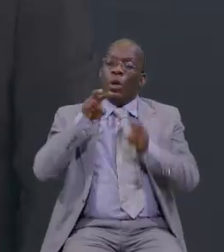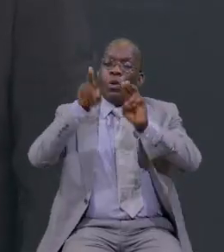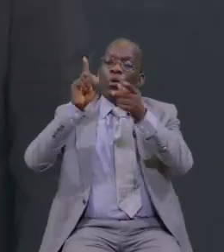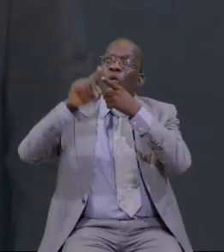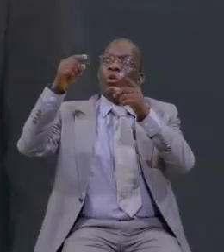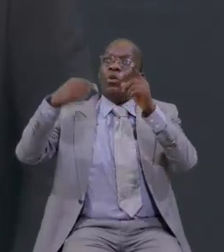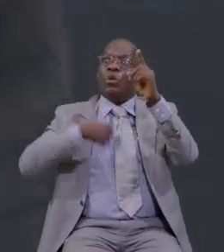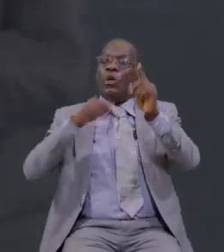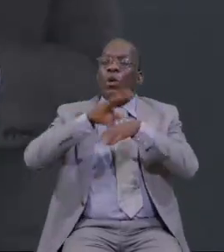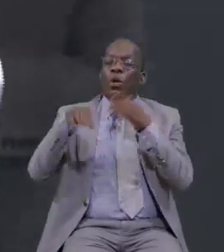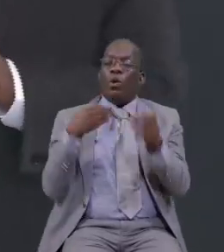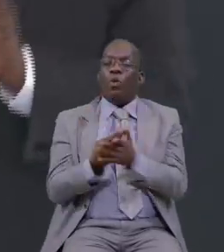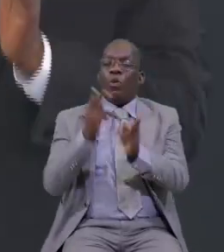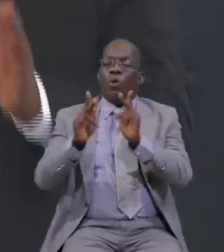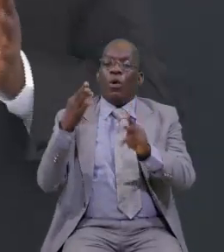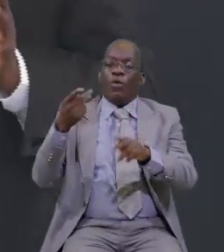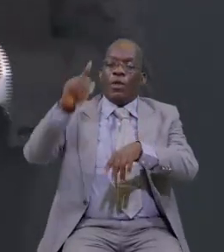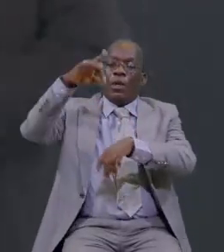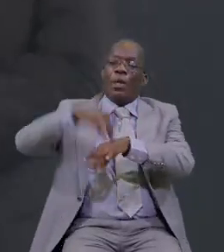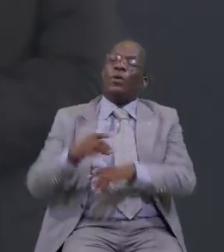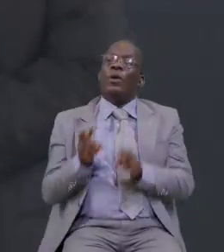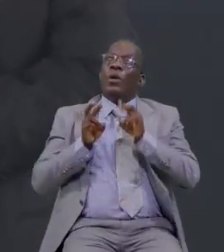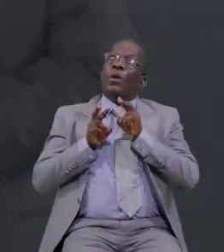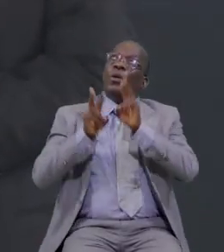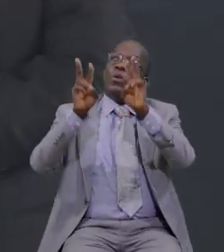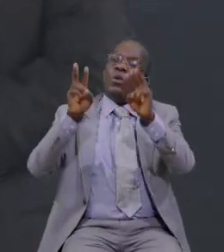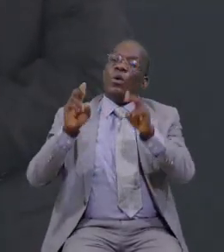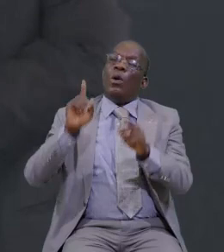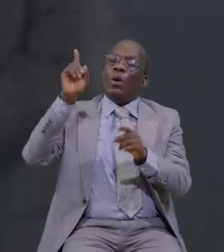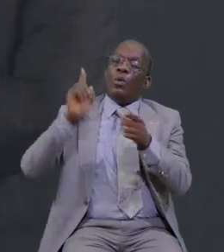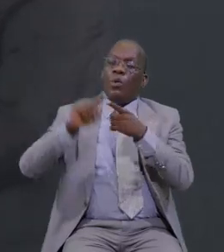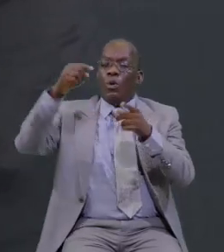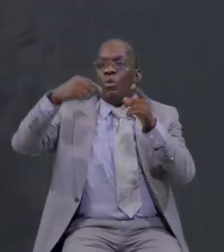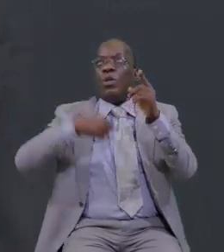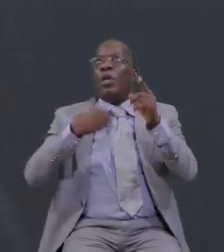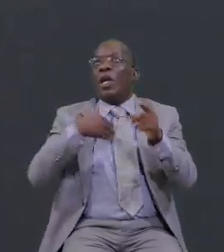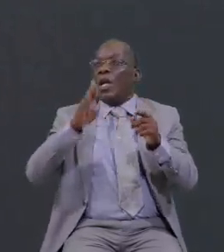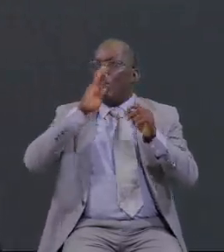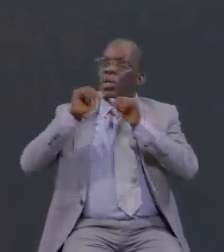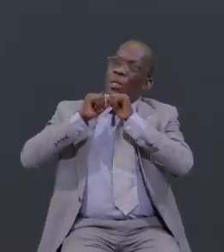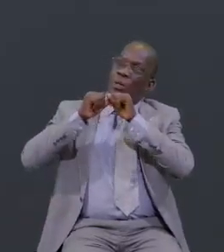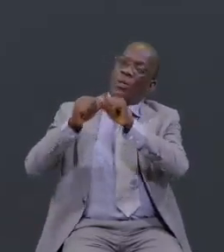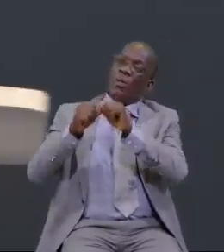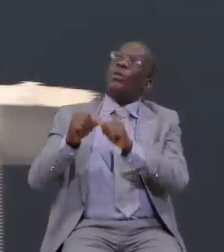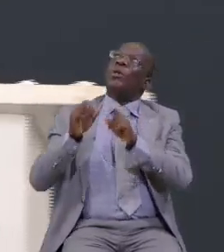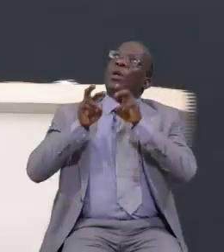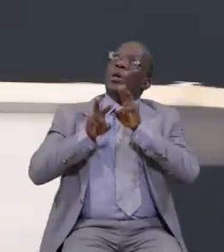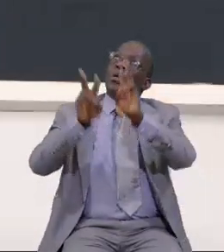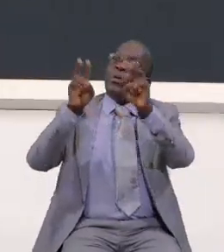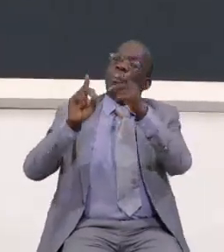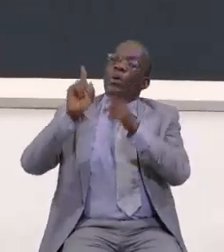ye saved. Look up unto me and be ye steadfast. Look up unto me and